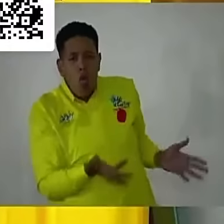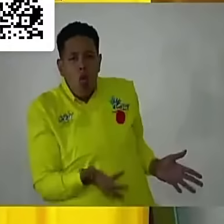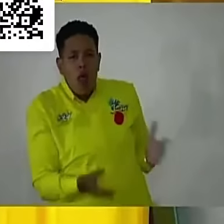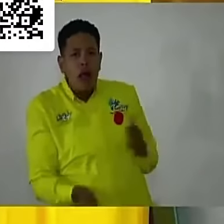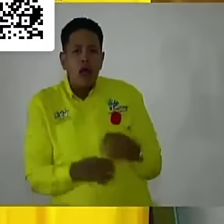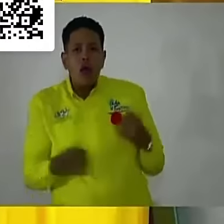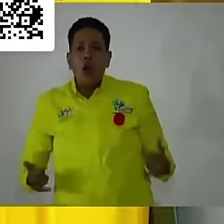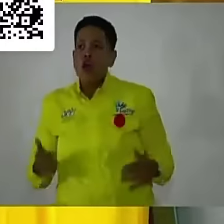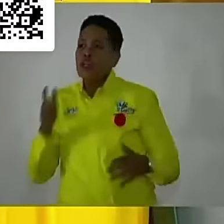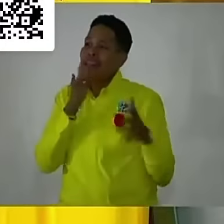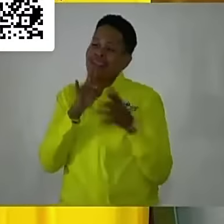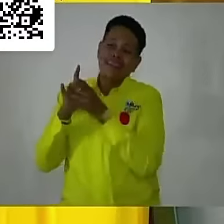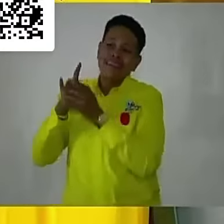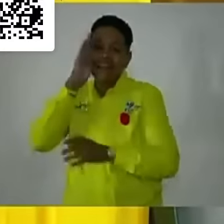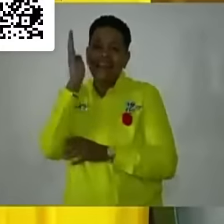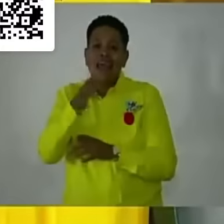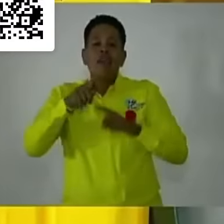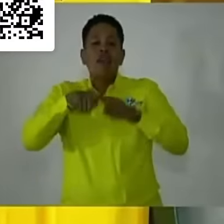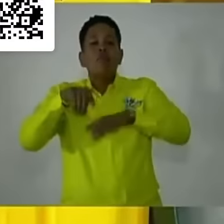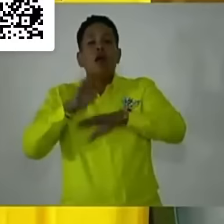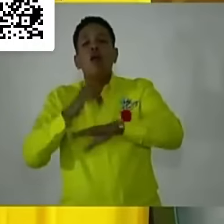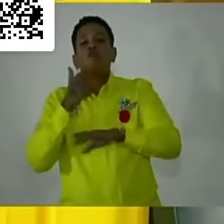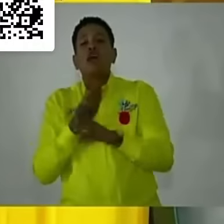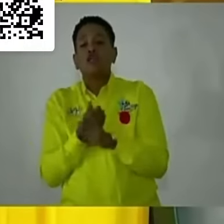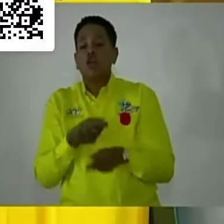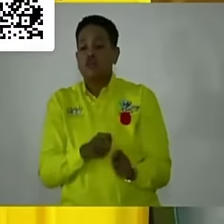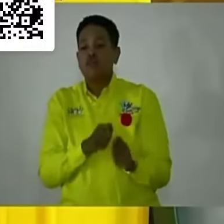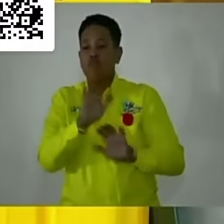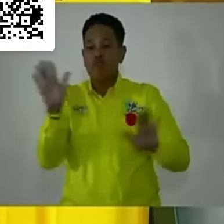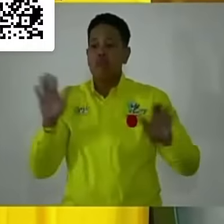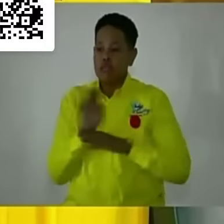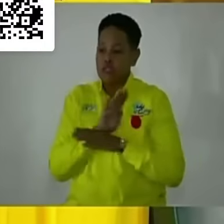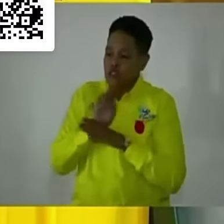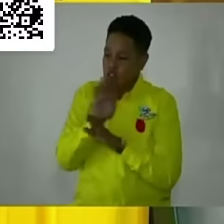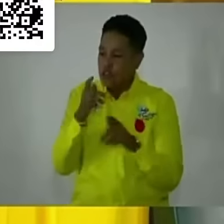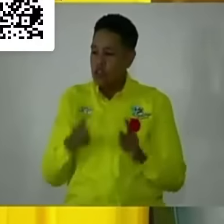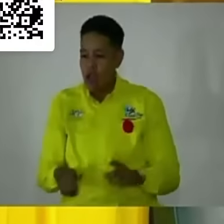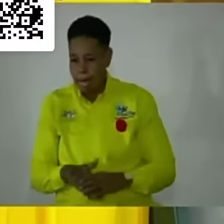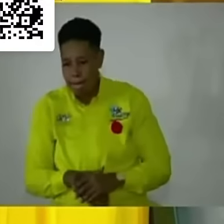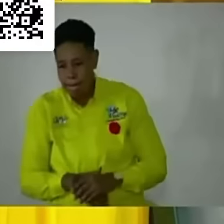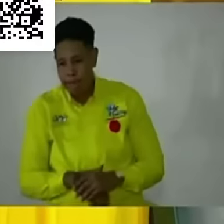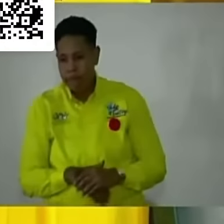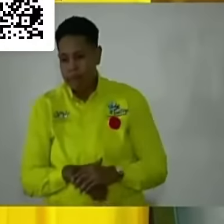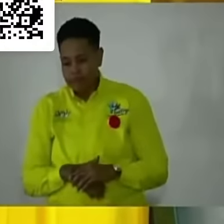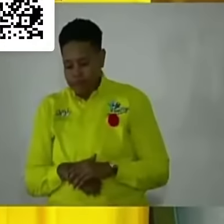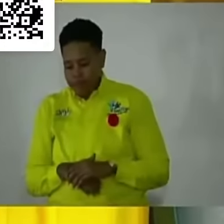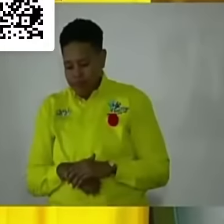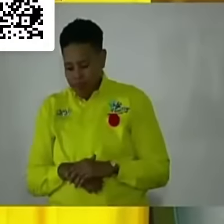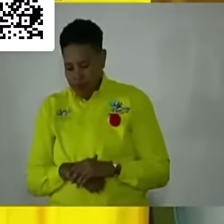currently directly dependent on the bauxite industry. Indeed,